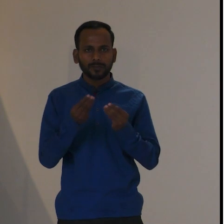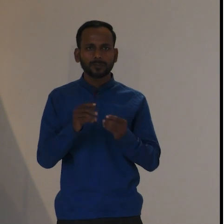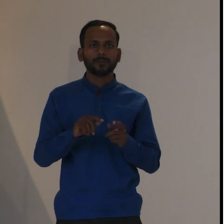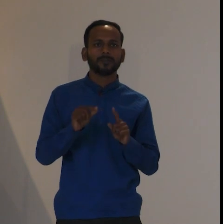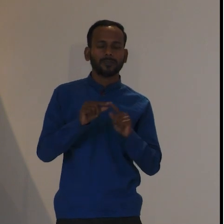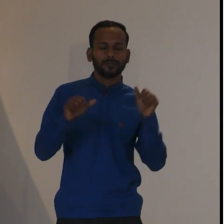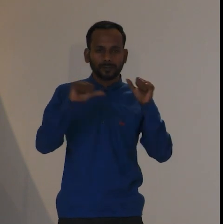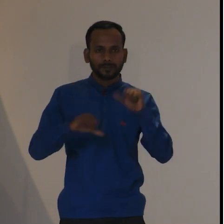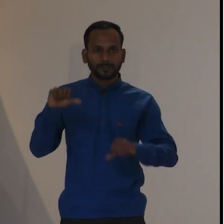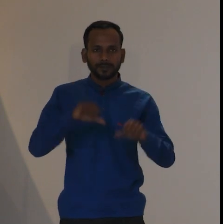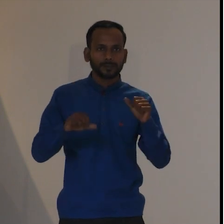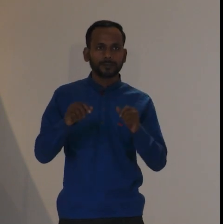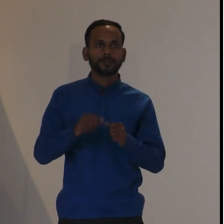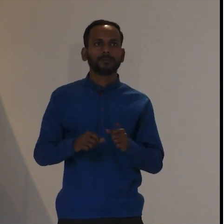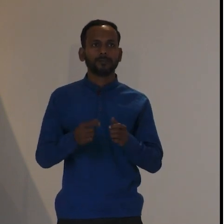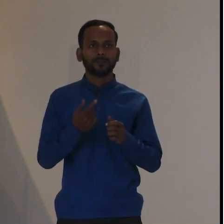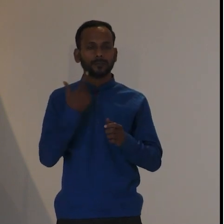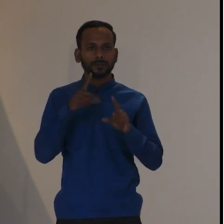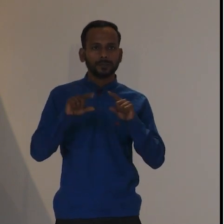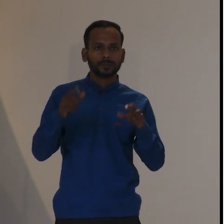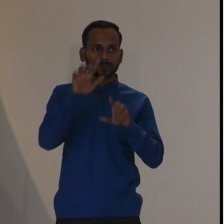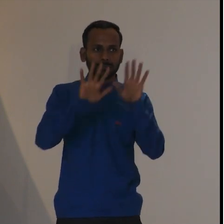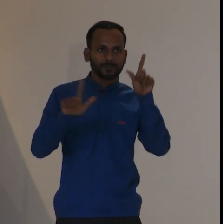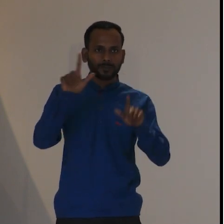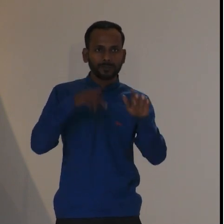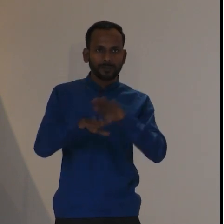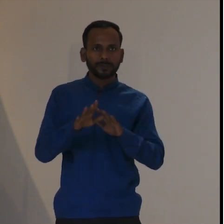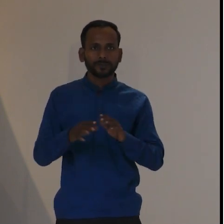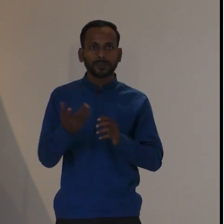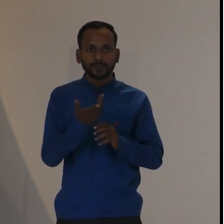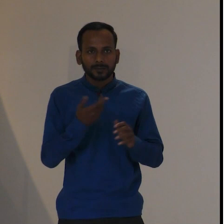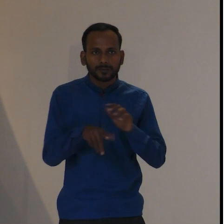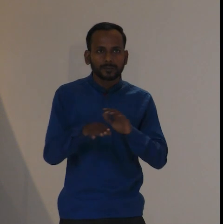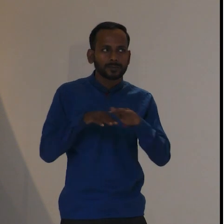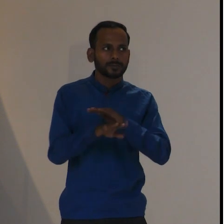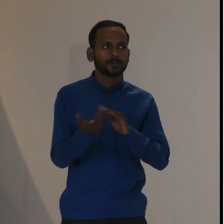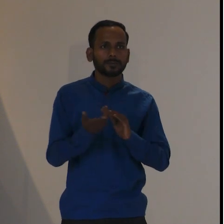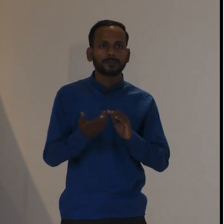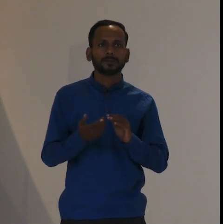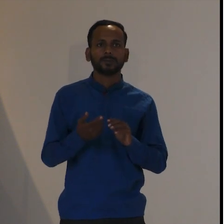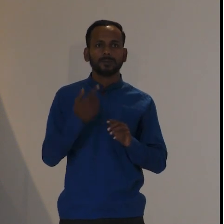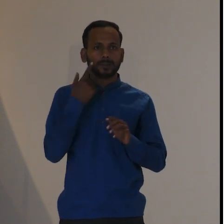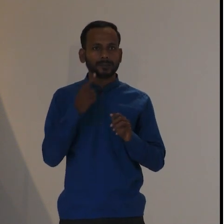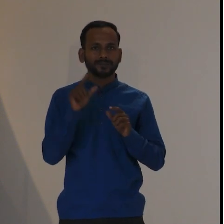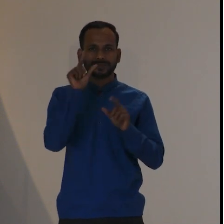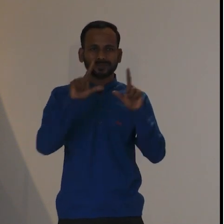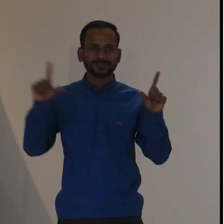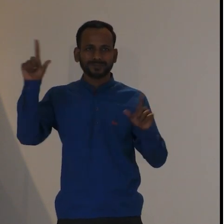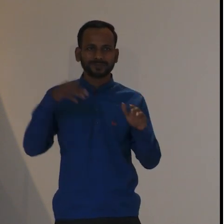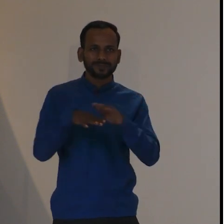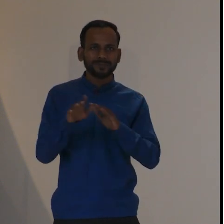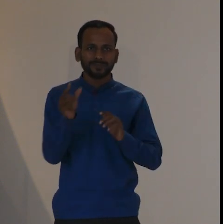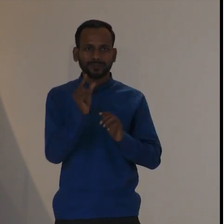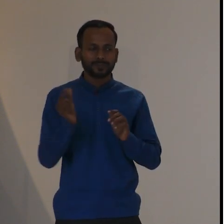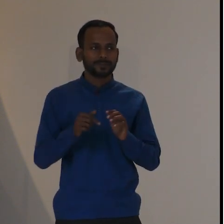site. SL Bhatia Museum is housed deep inside St. John's Institute. So unless you know